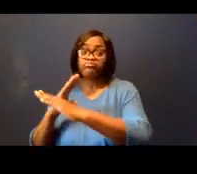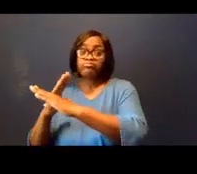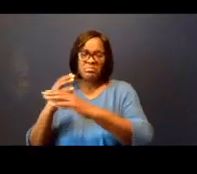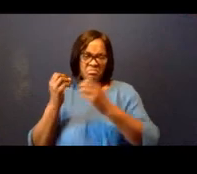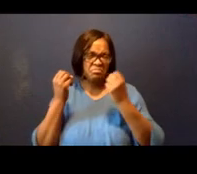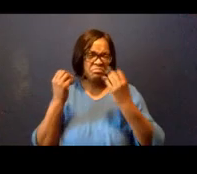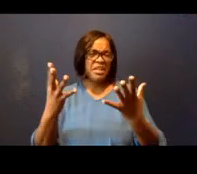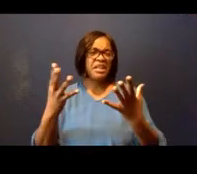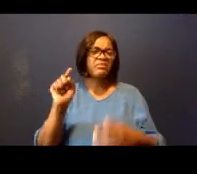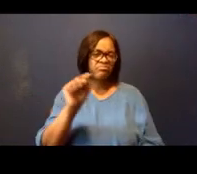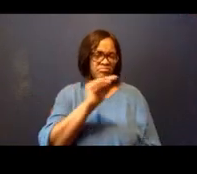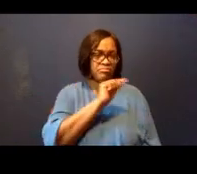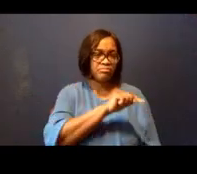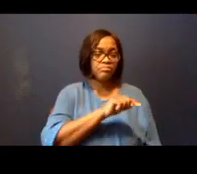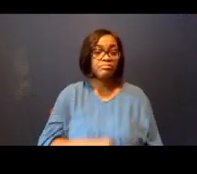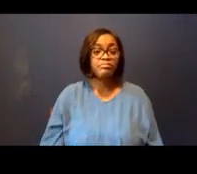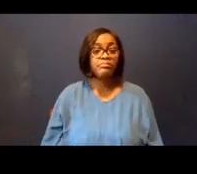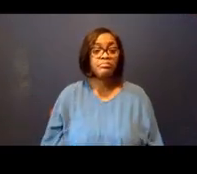was